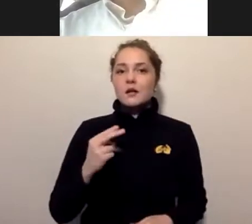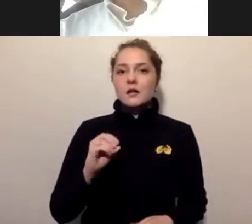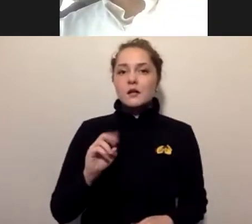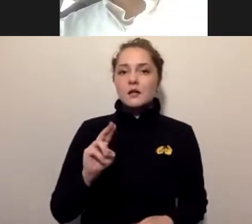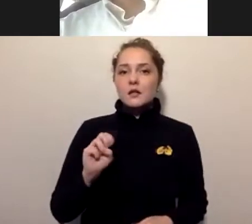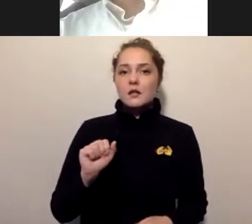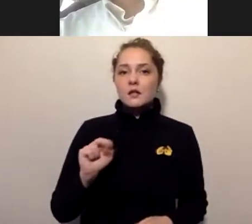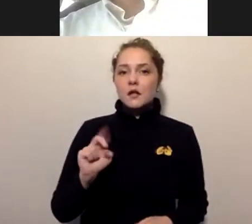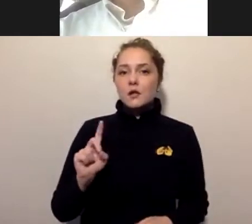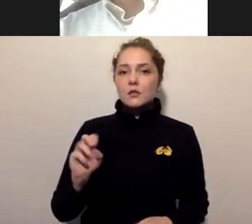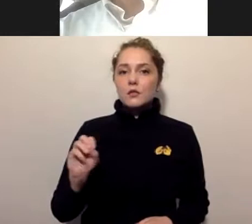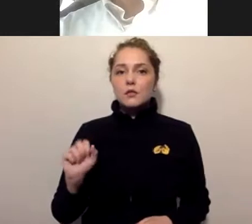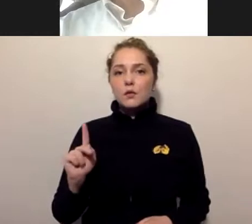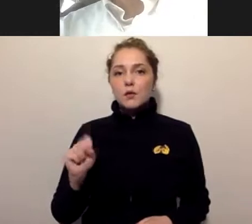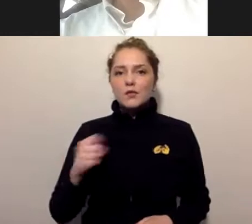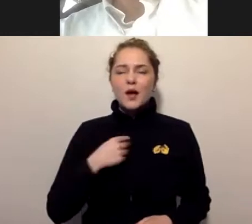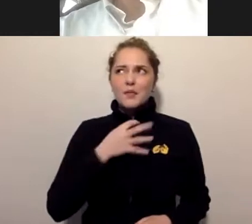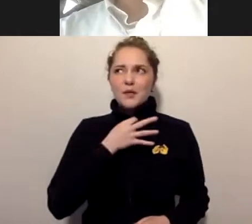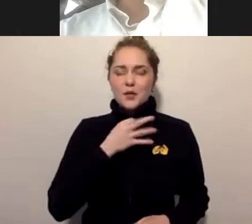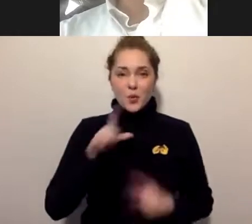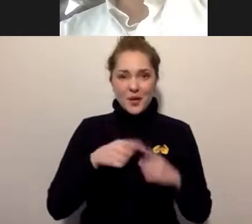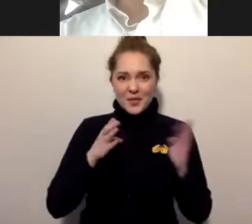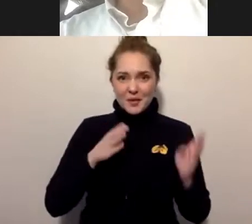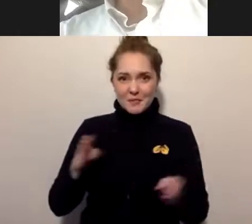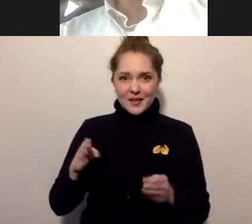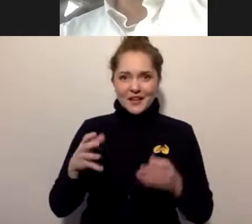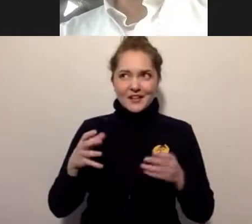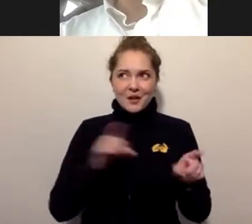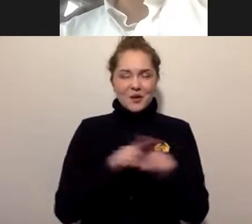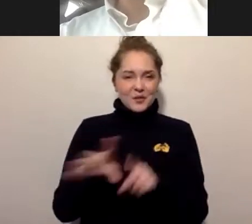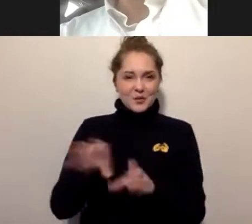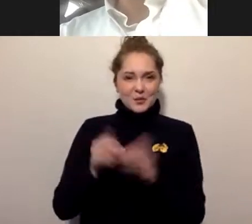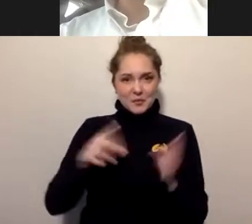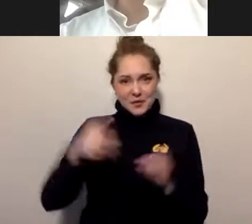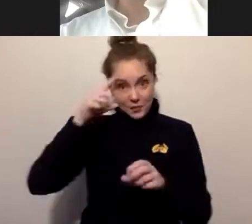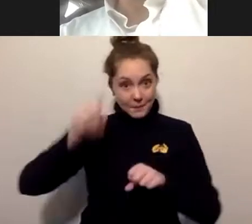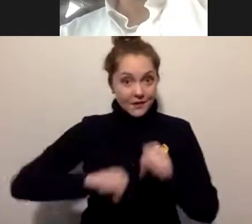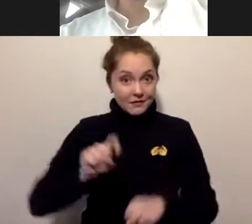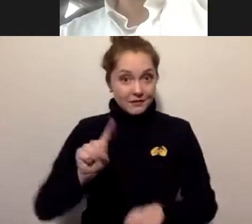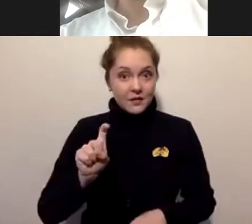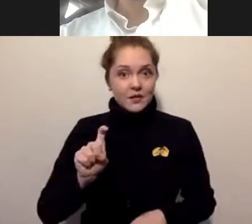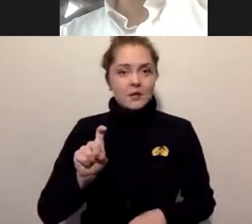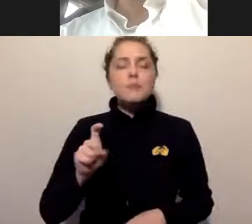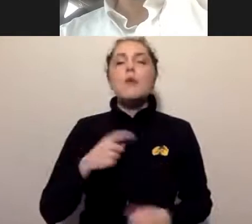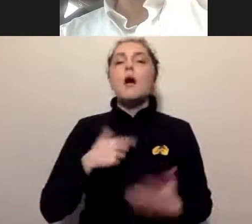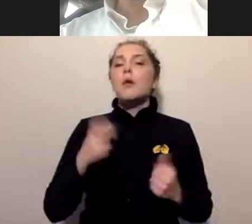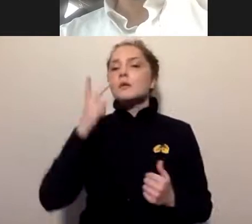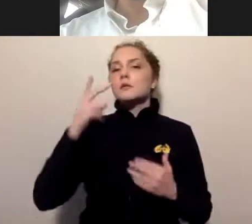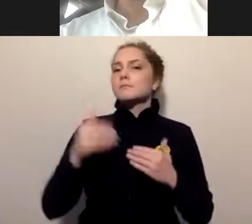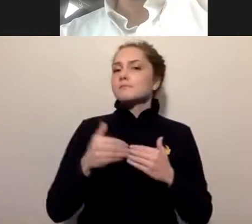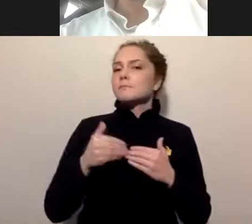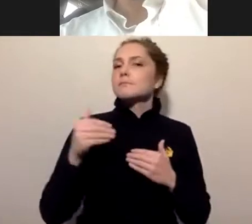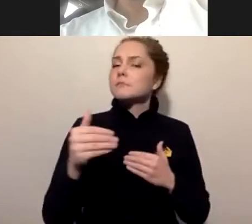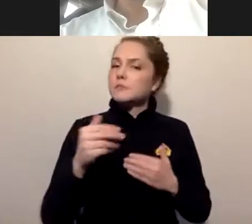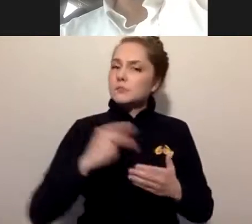the bike lanes were taken into consideration during the planning process. And so I'd like to see that as we move forward with any potential